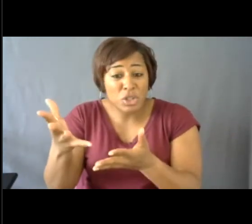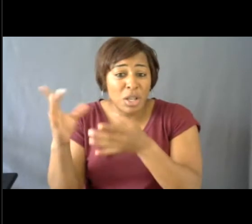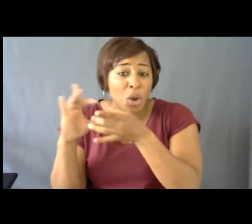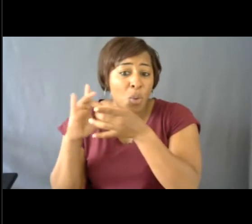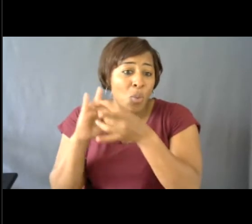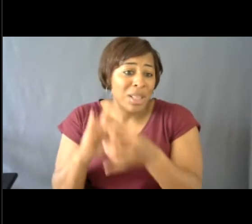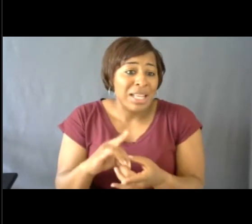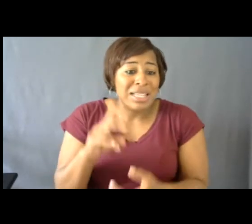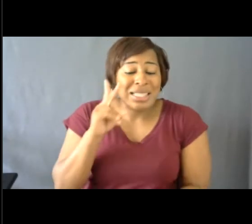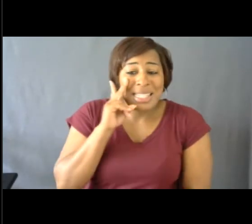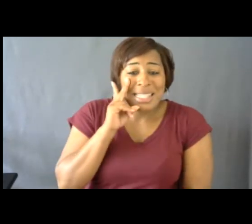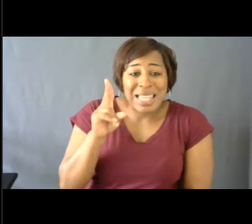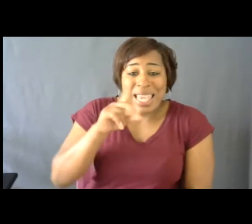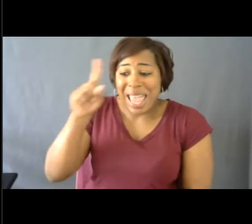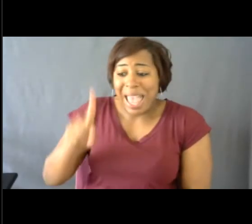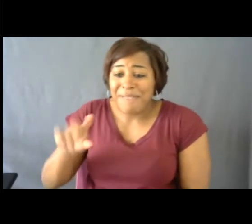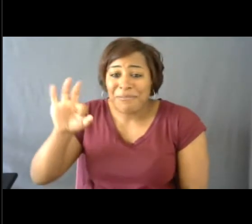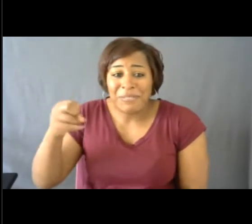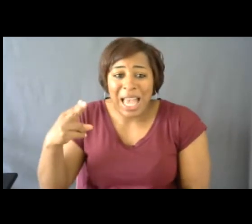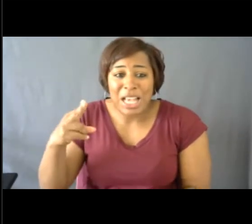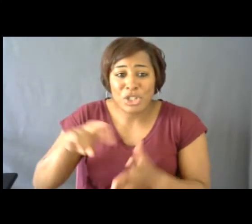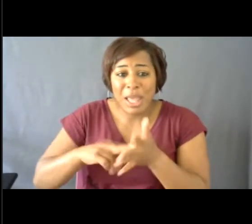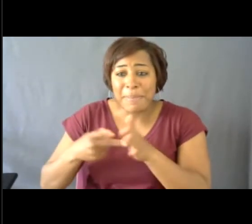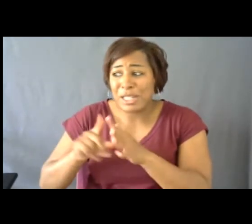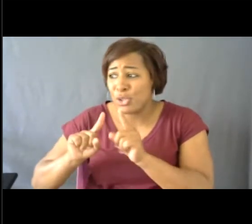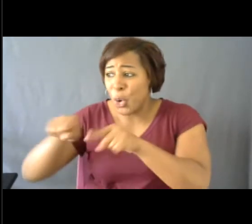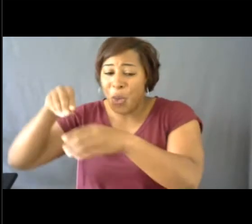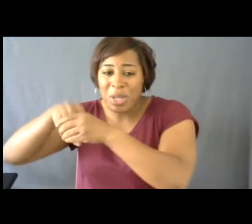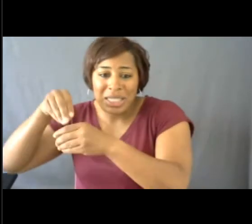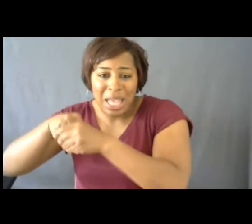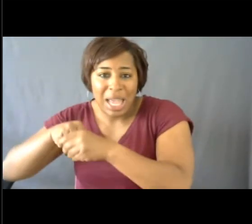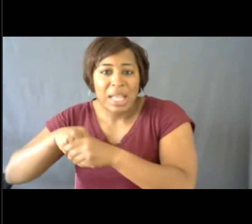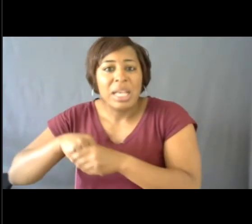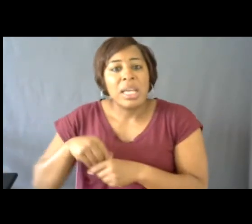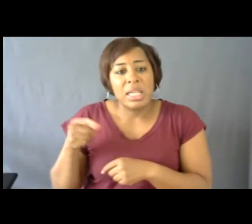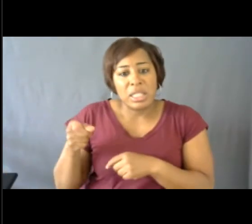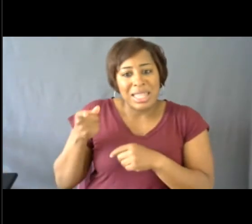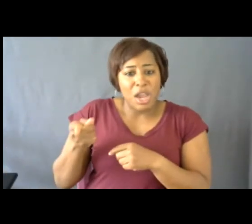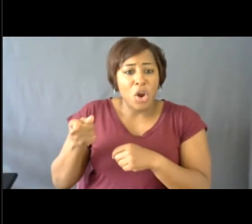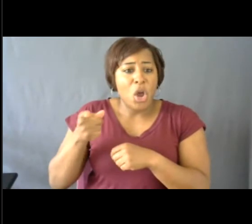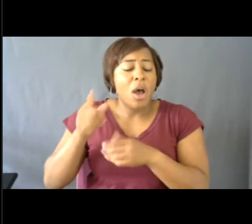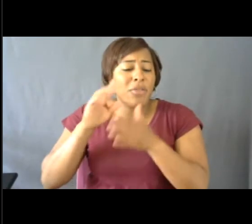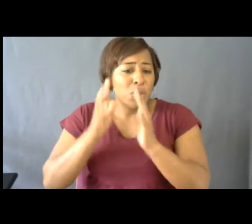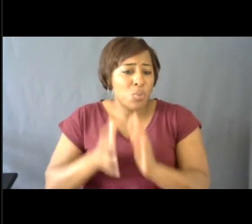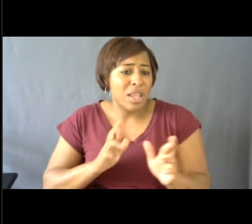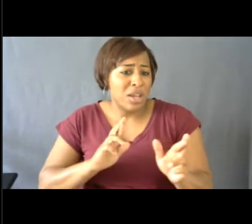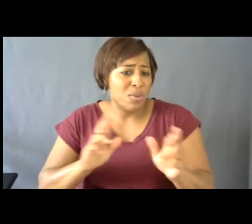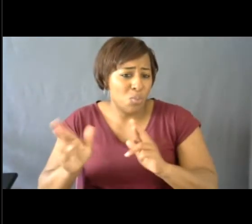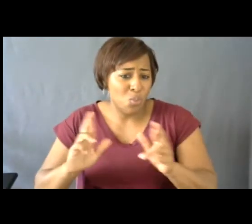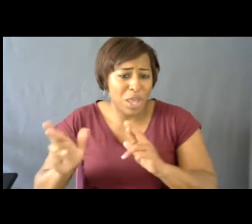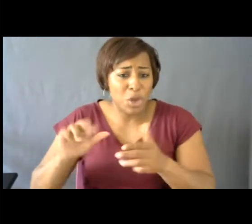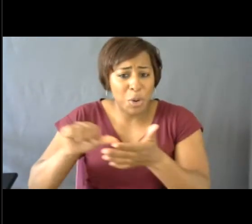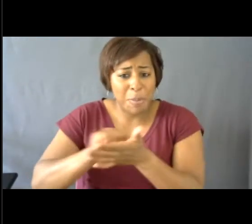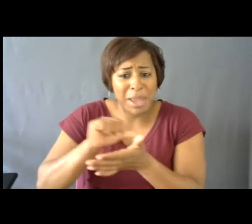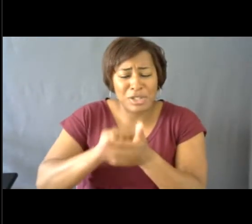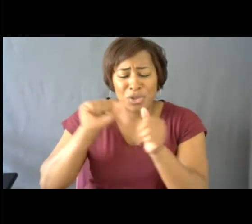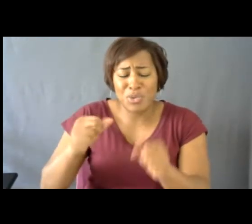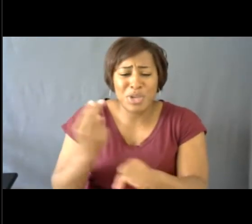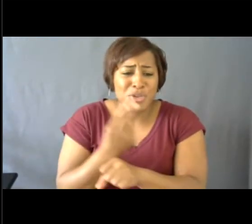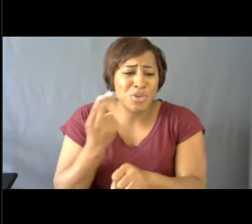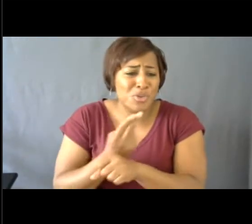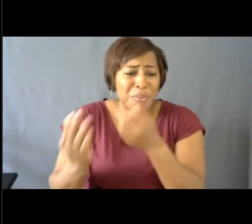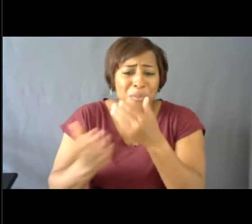flash dash inside, for example, is on the Weather Ready Nation page. So you can use it year round and grab it anytime you want.